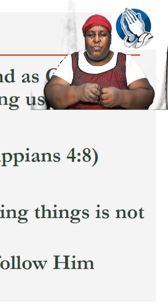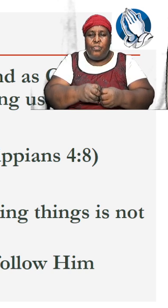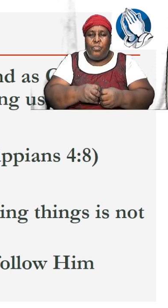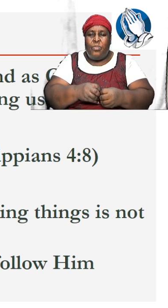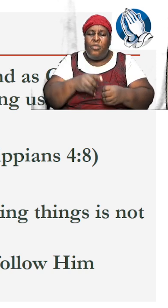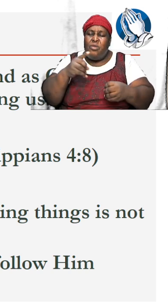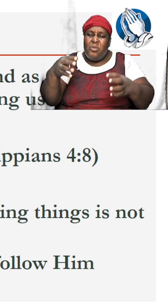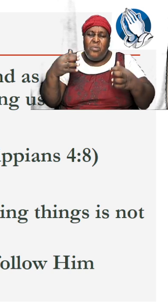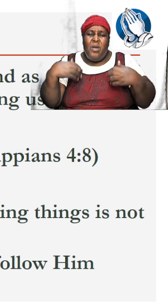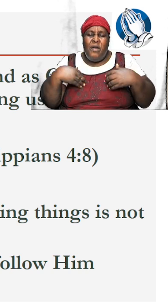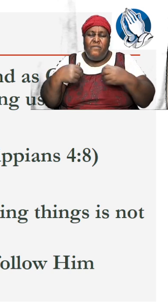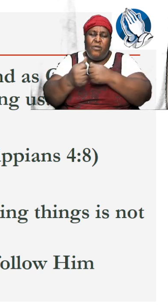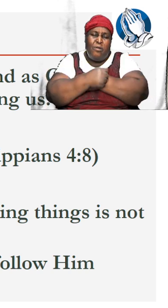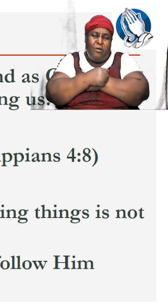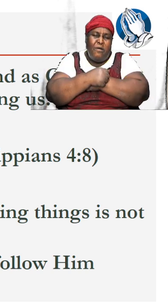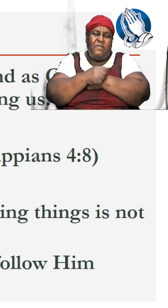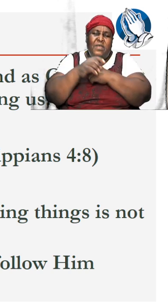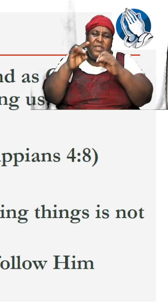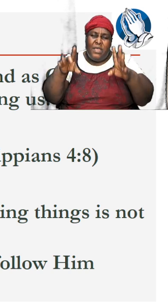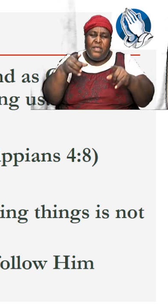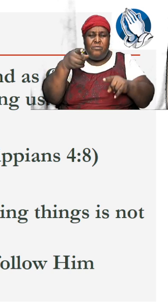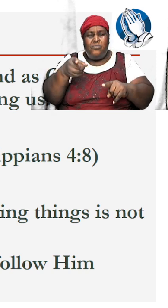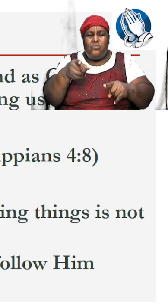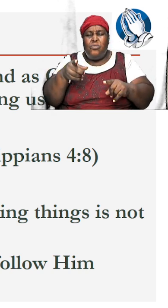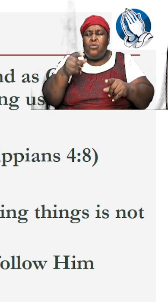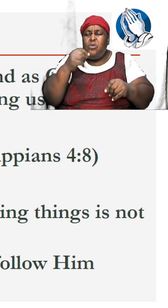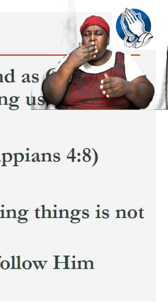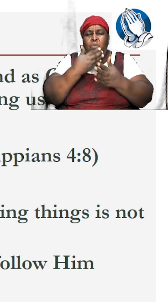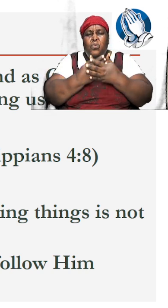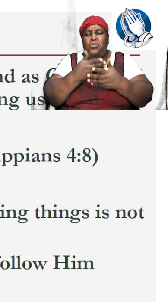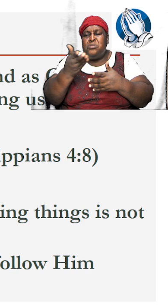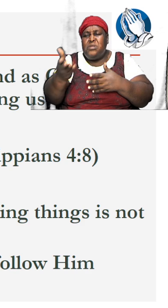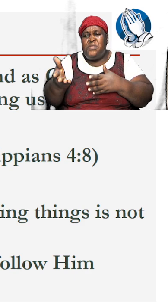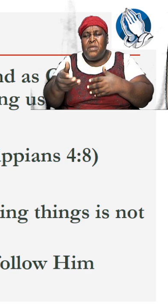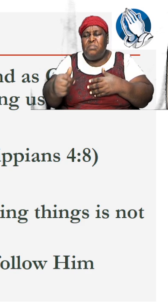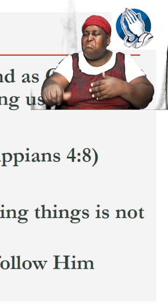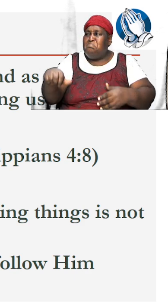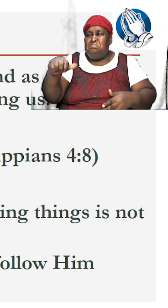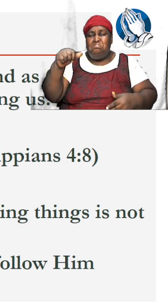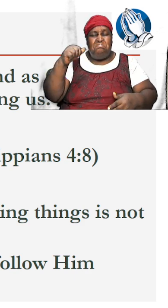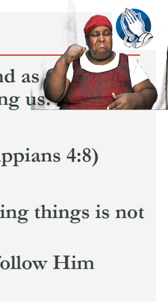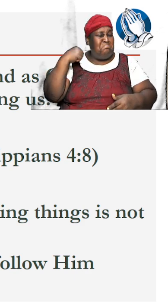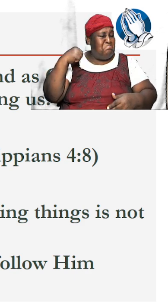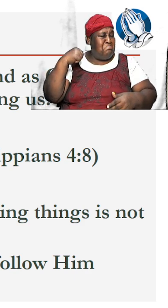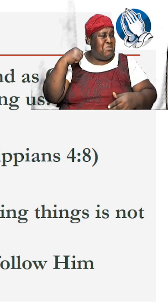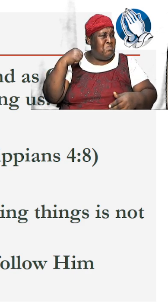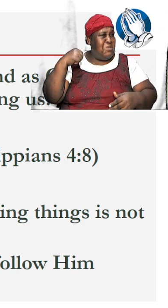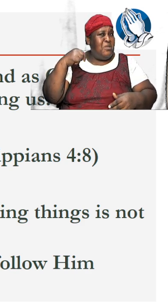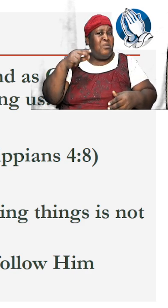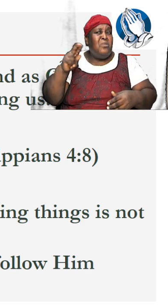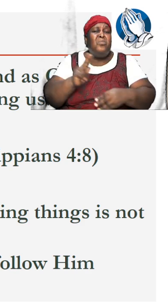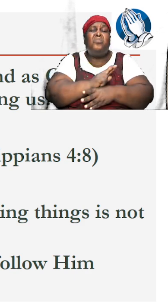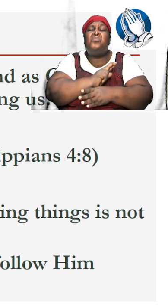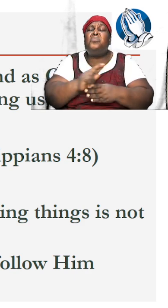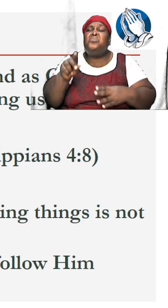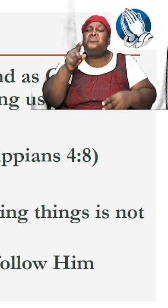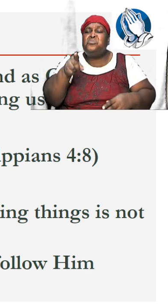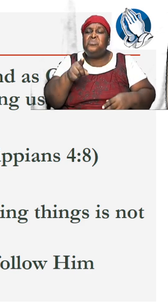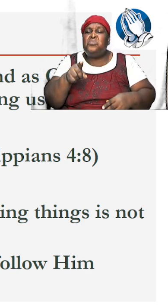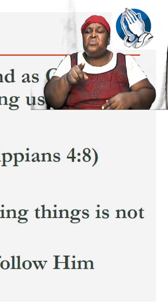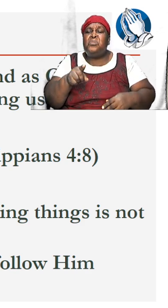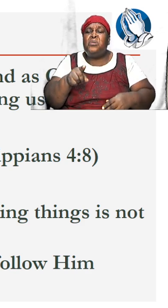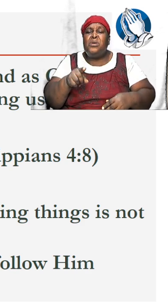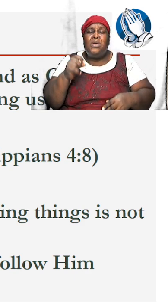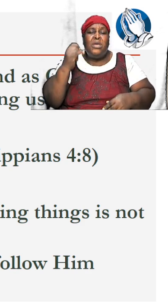them that hate you. You have to do good to them that despise you. And the Bible says, if they tell you to